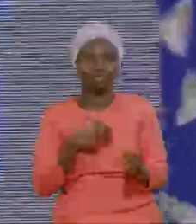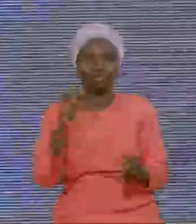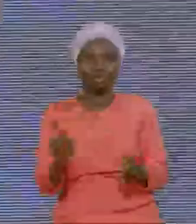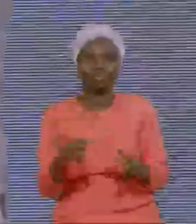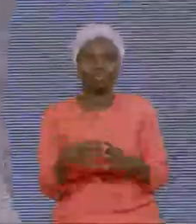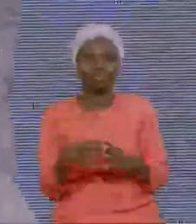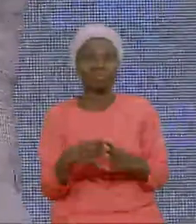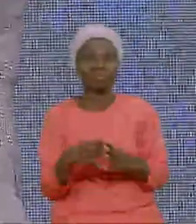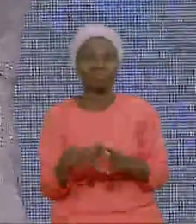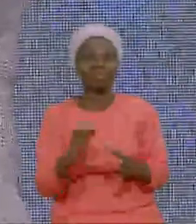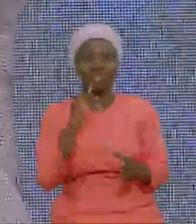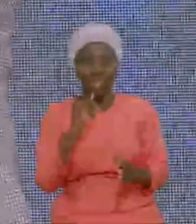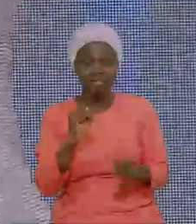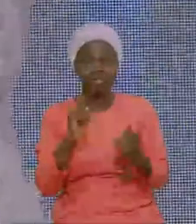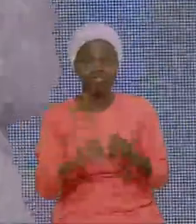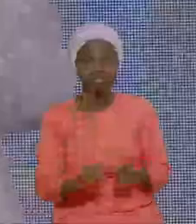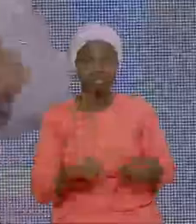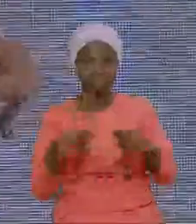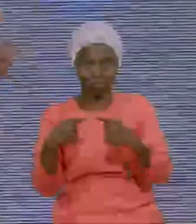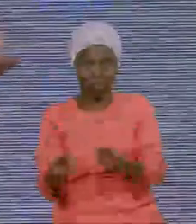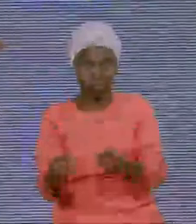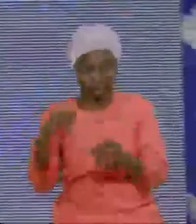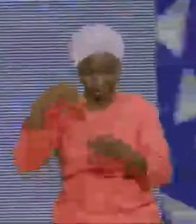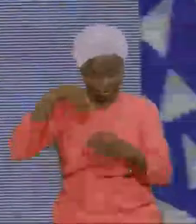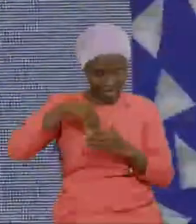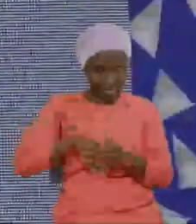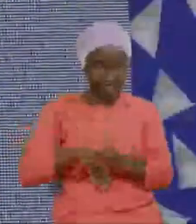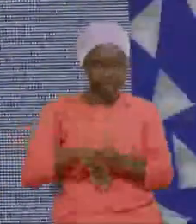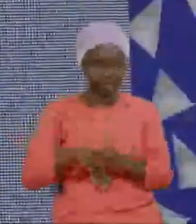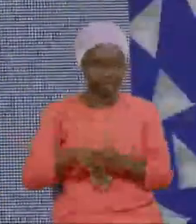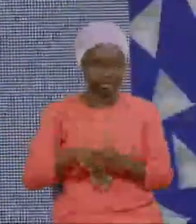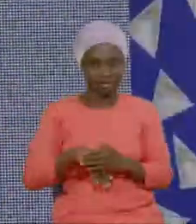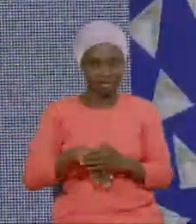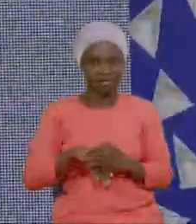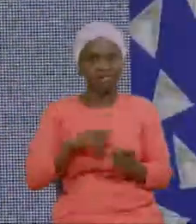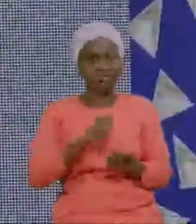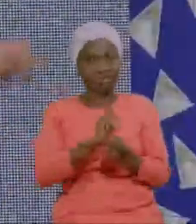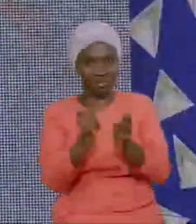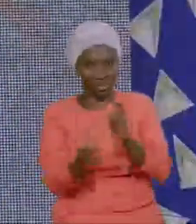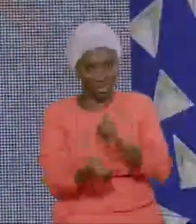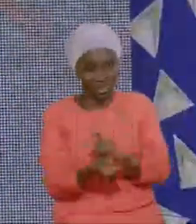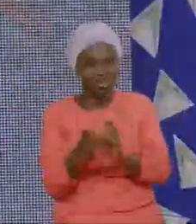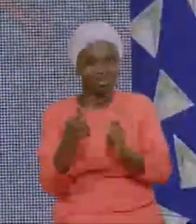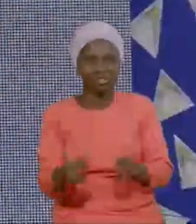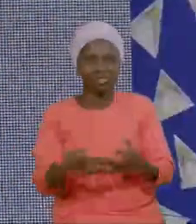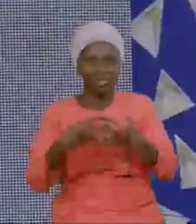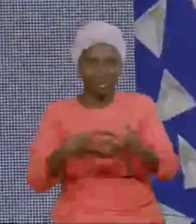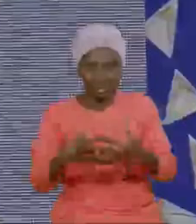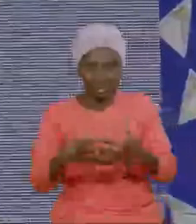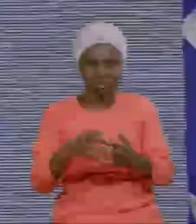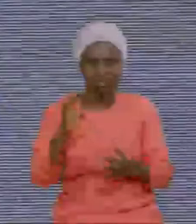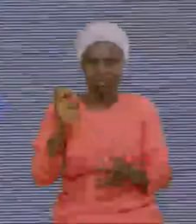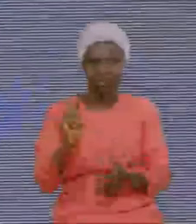que nous voulons, is to go inside, consiste à aller à l'intérieur, change the engine. Pour changer